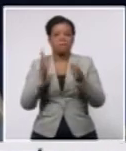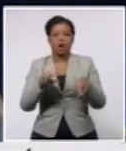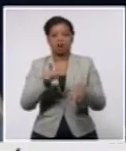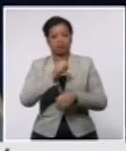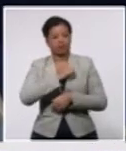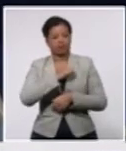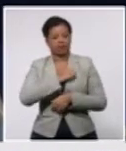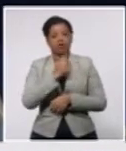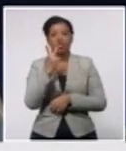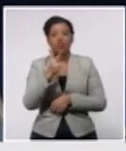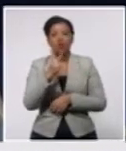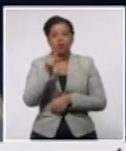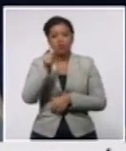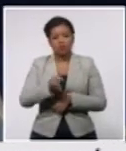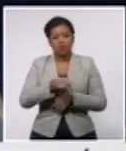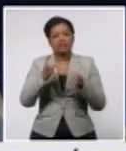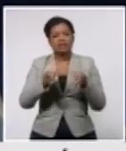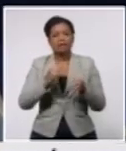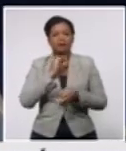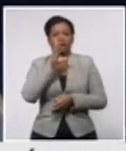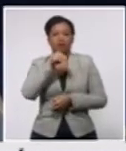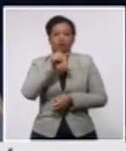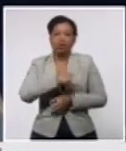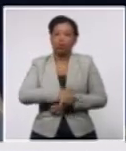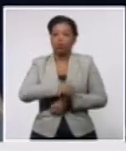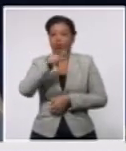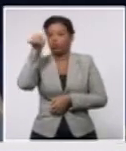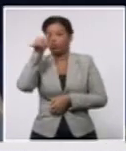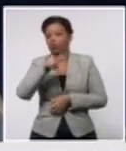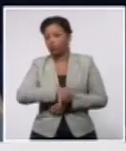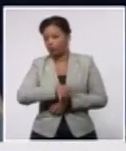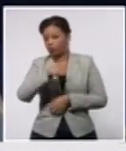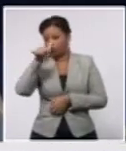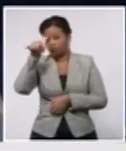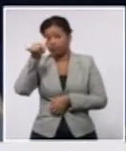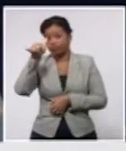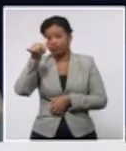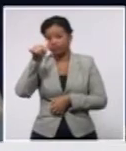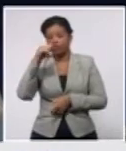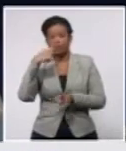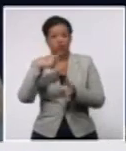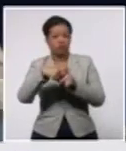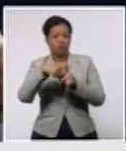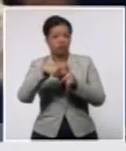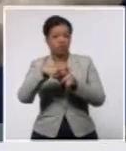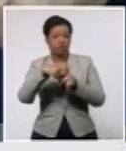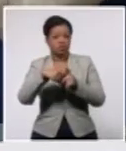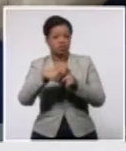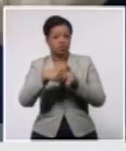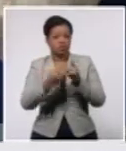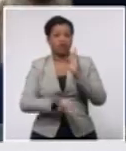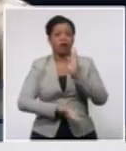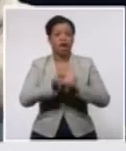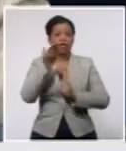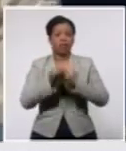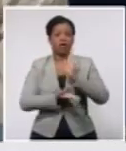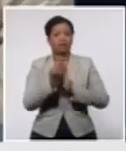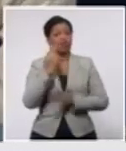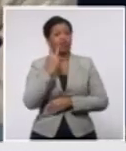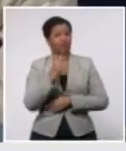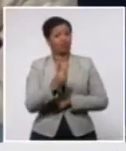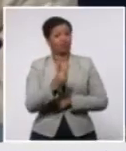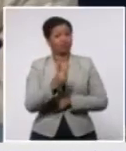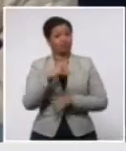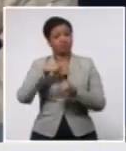We had only 2 patients discharged. This is due to the few admissions we had in recent